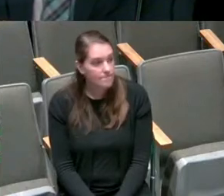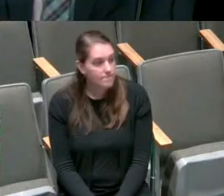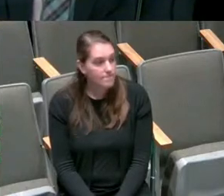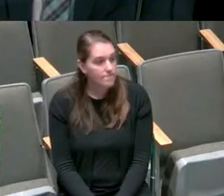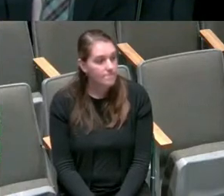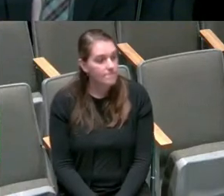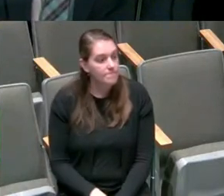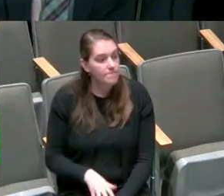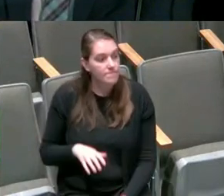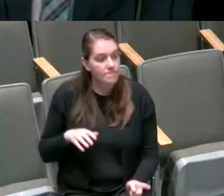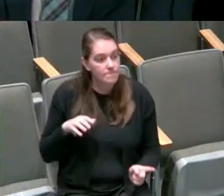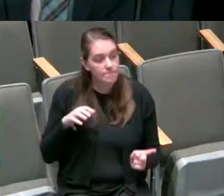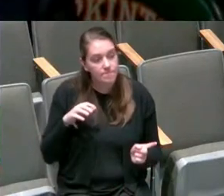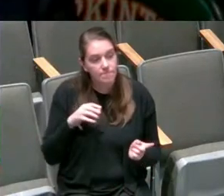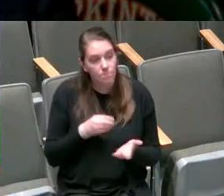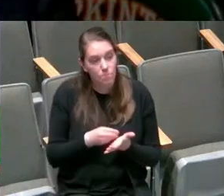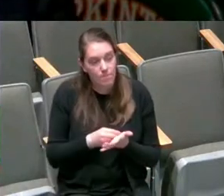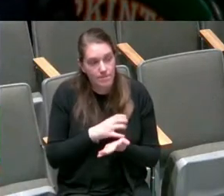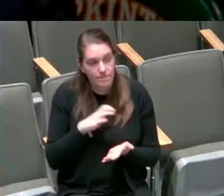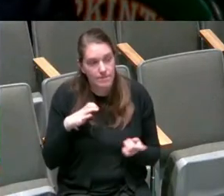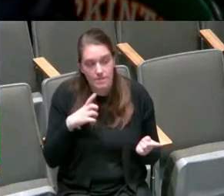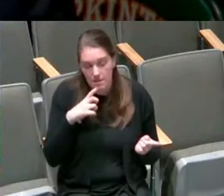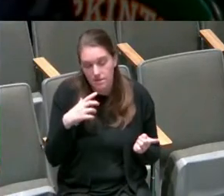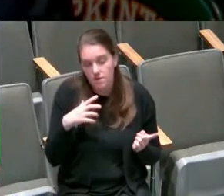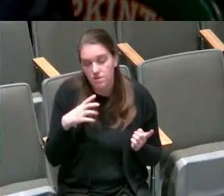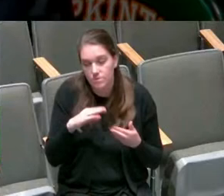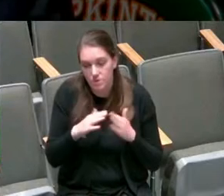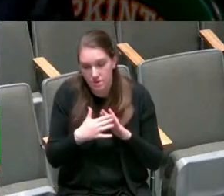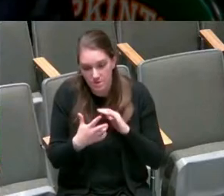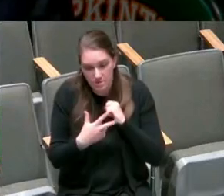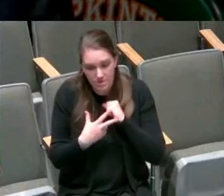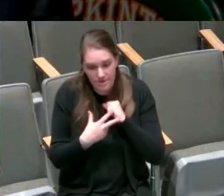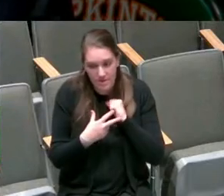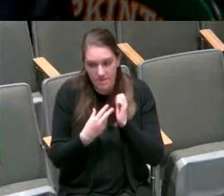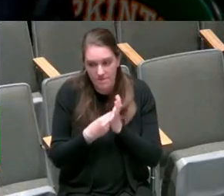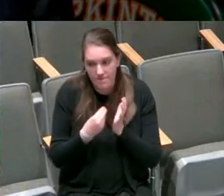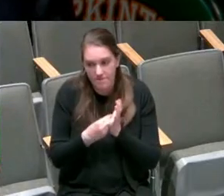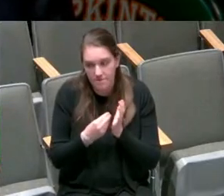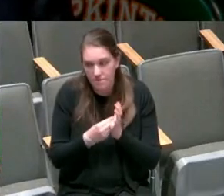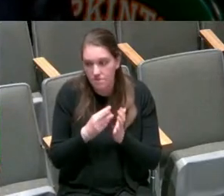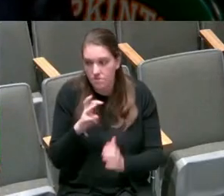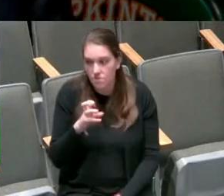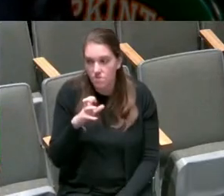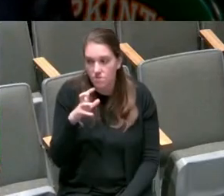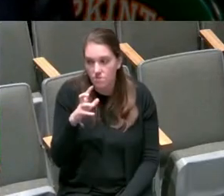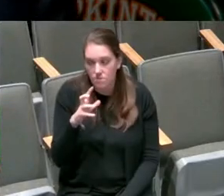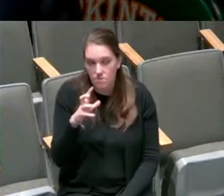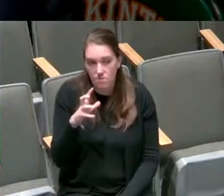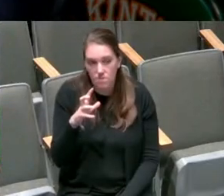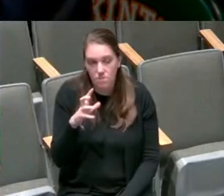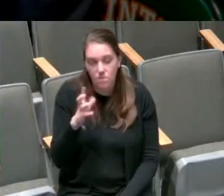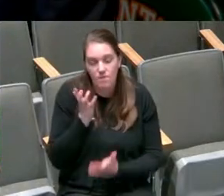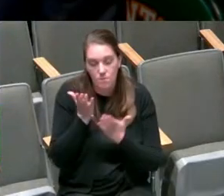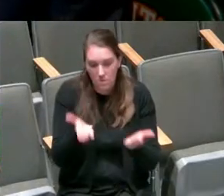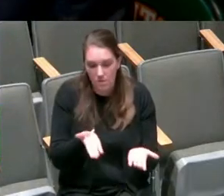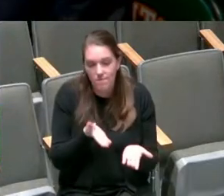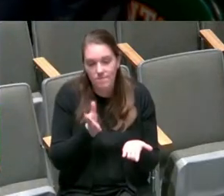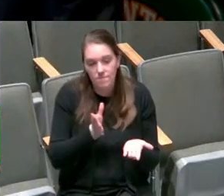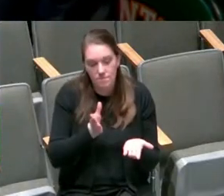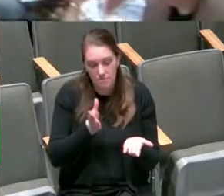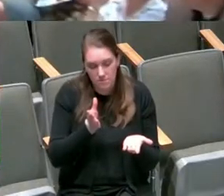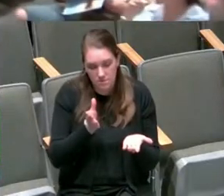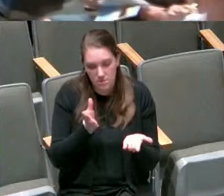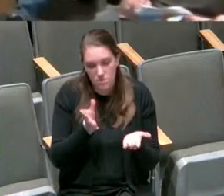article 23 Community preservation funds you move the motion as written in the warrant articles of motion motions document